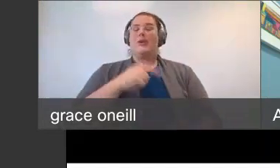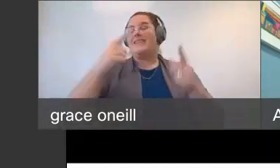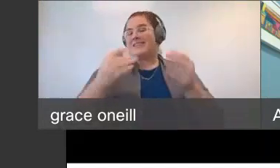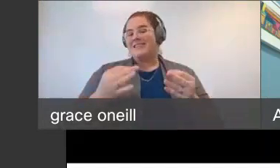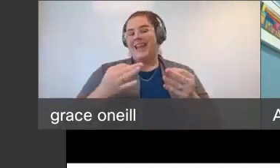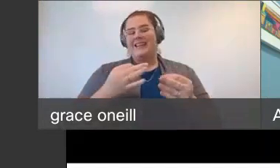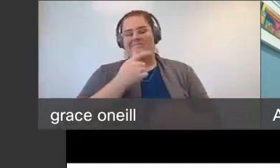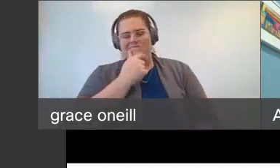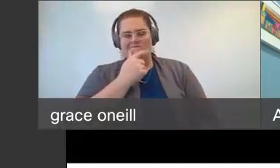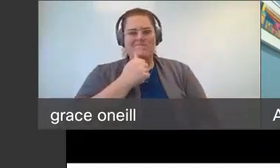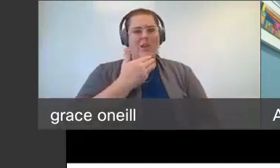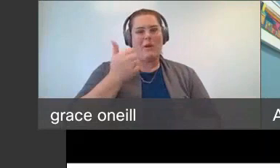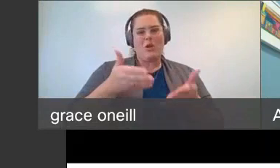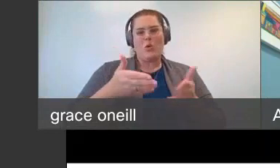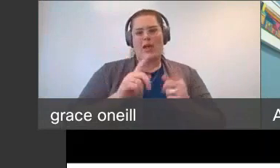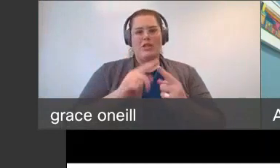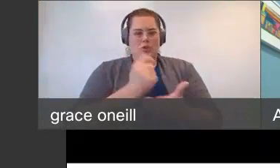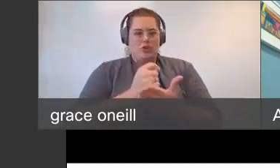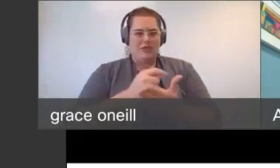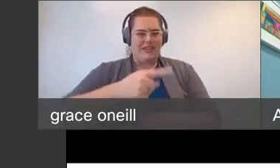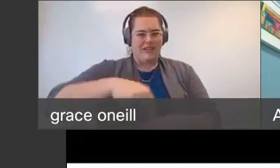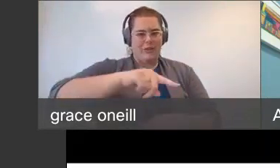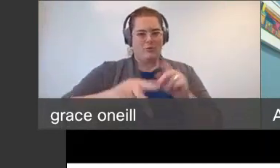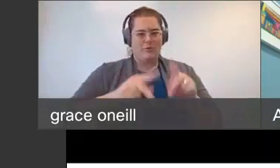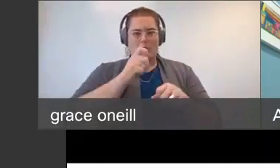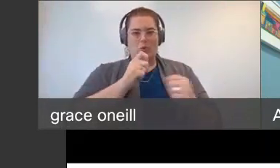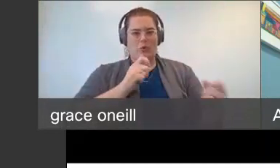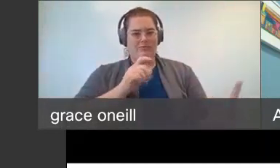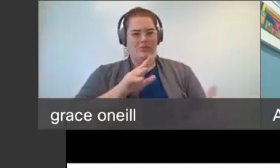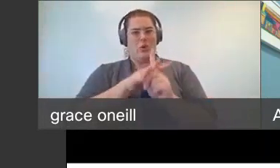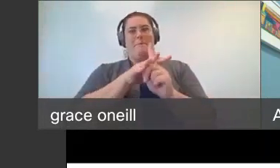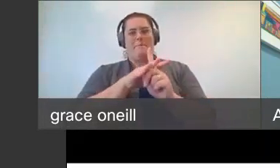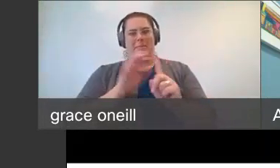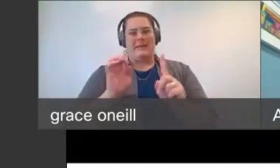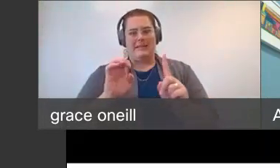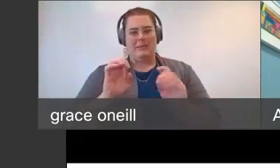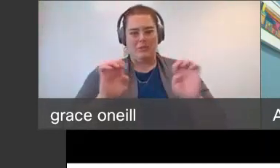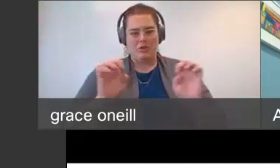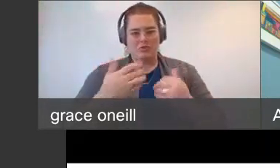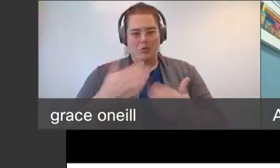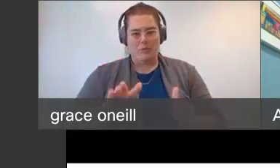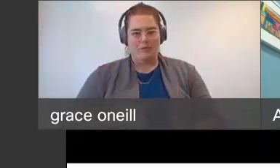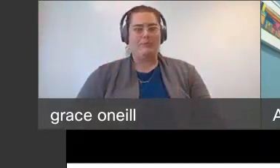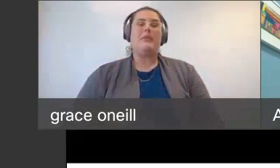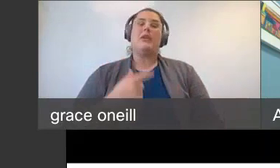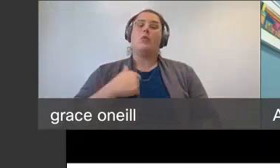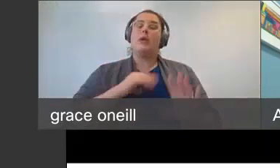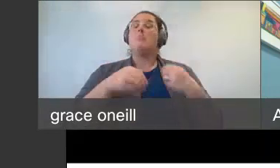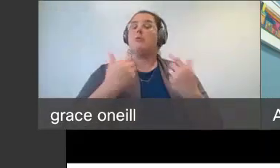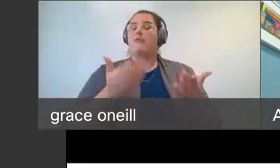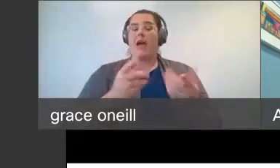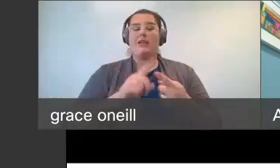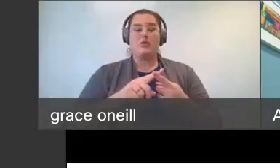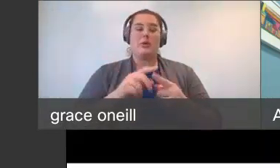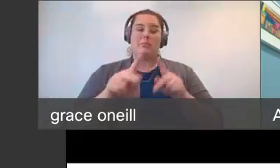treat individuals. We are currently providing this service to over 30,000 individuals in 12 states, and have